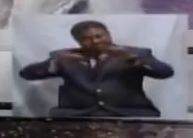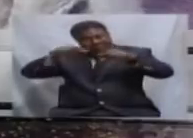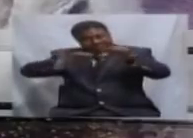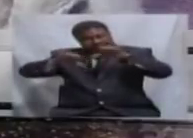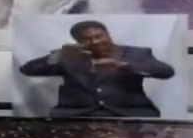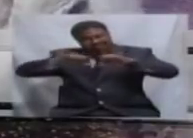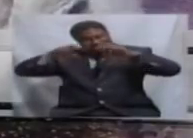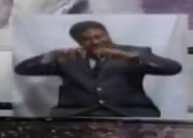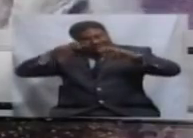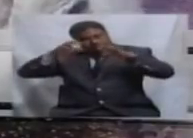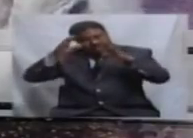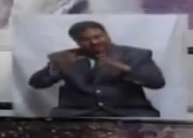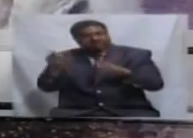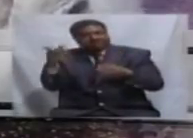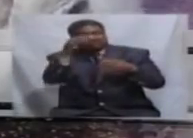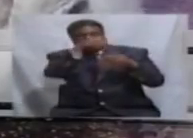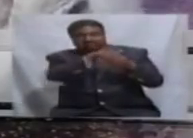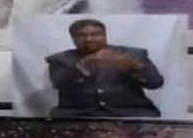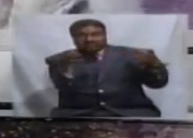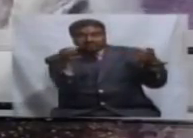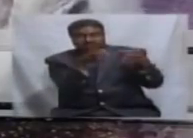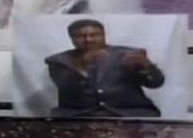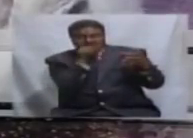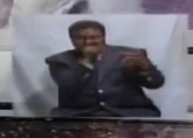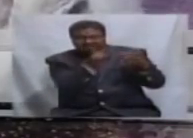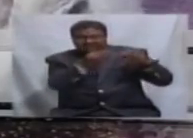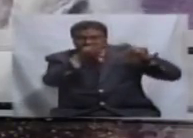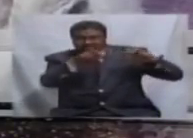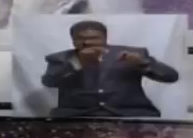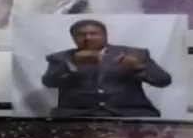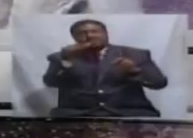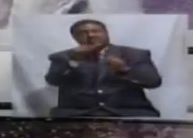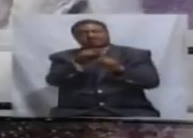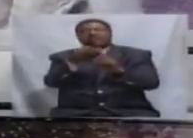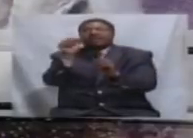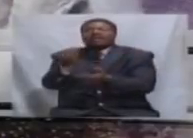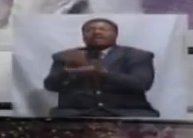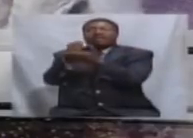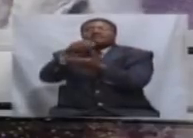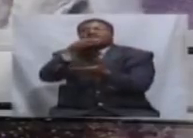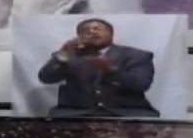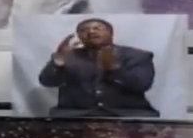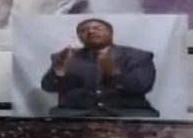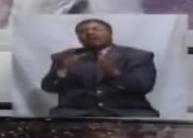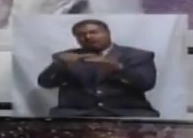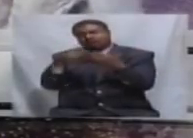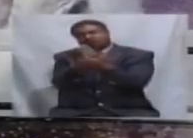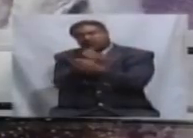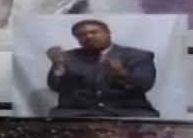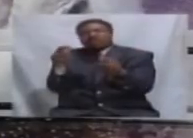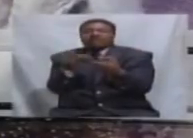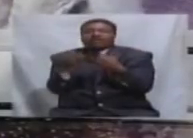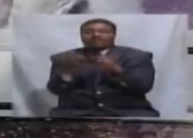said research-based information should help farmers get out of poverty. She said scientists provide